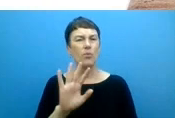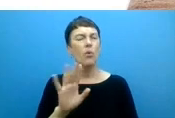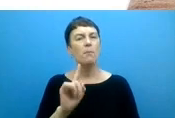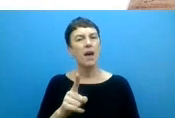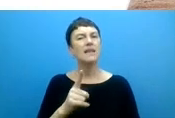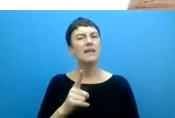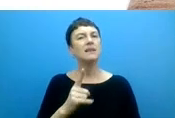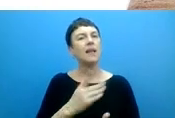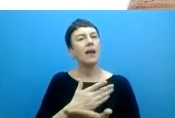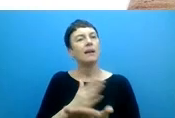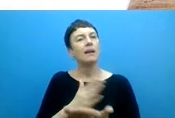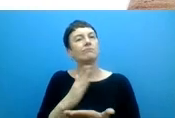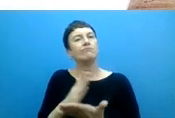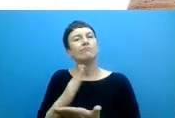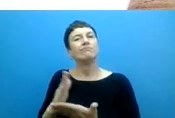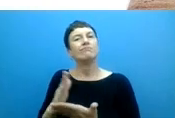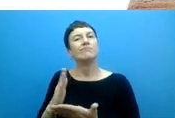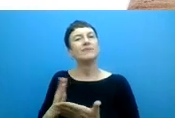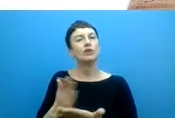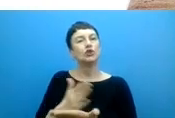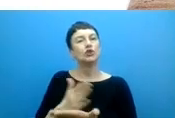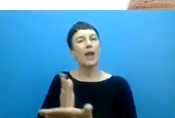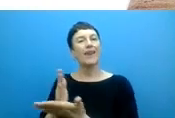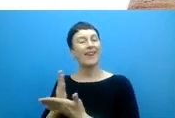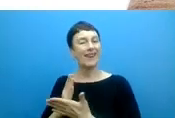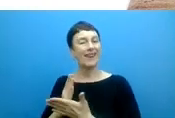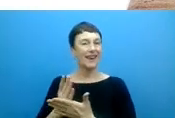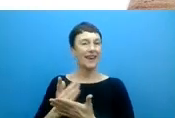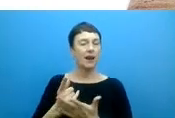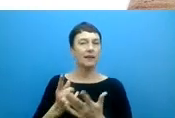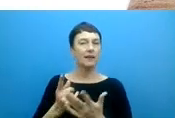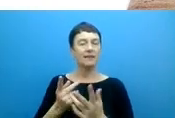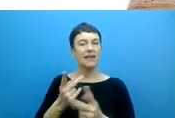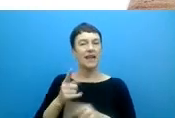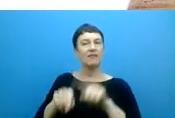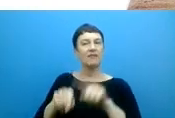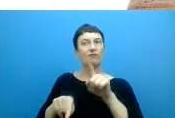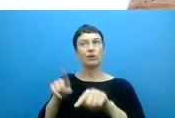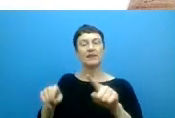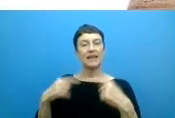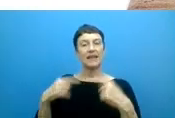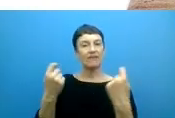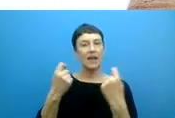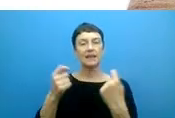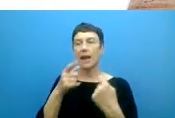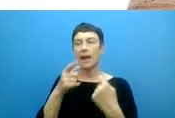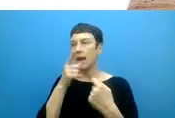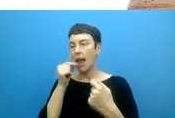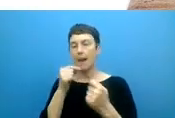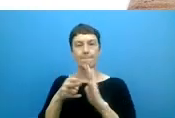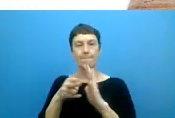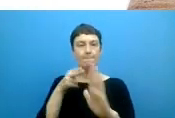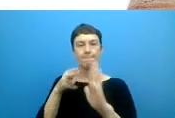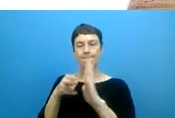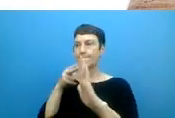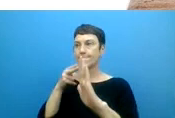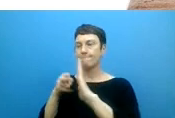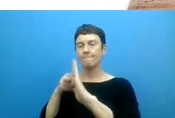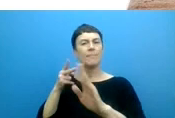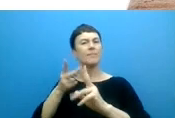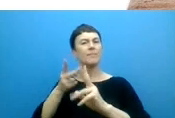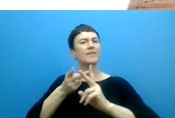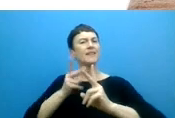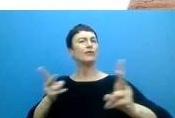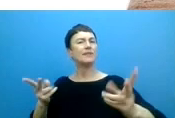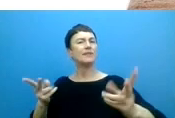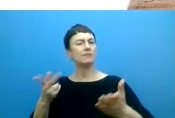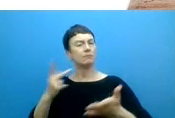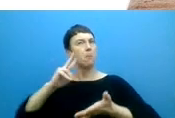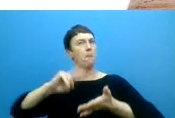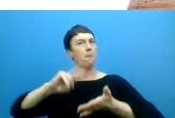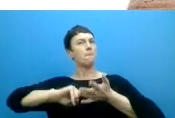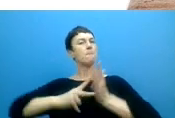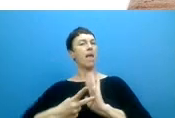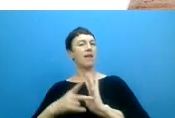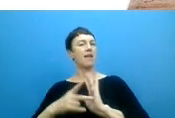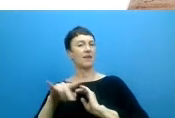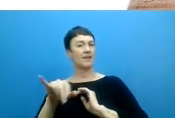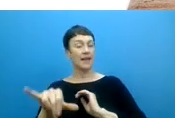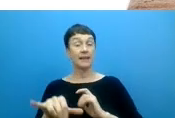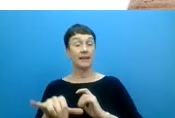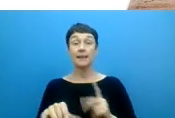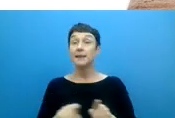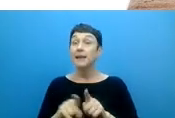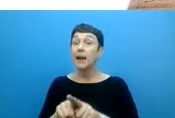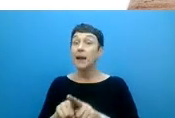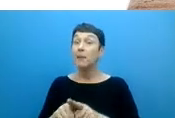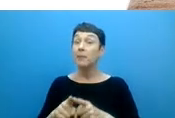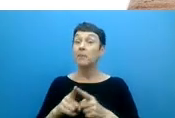distributing, you know, the different languages and the names of events and stuff like that, and just being intentional in that way as well. And I think also the music that